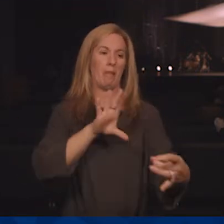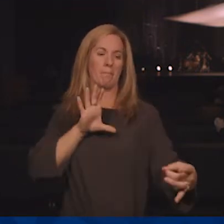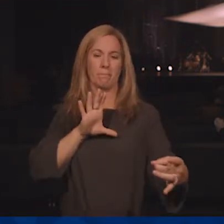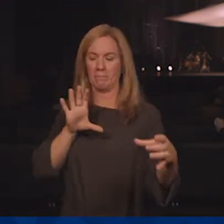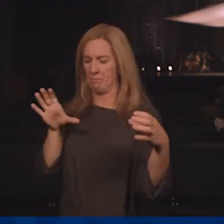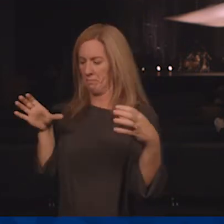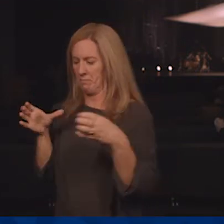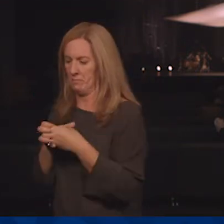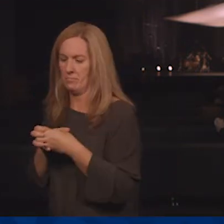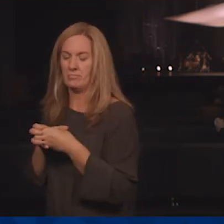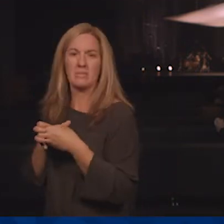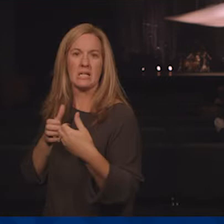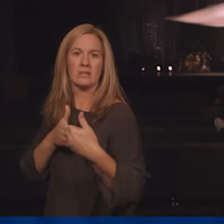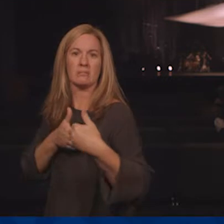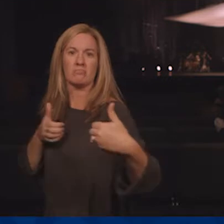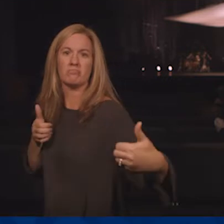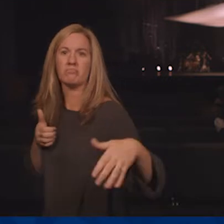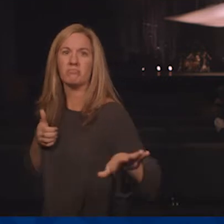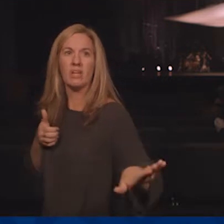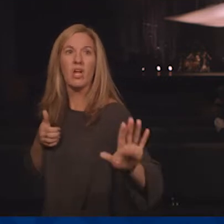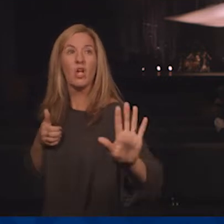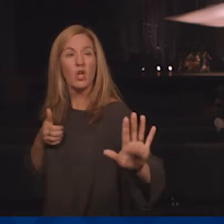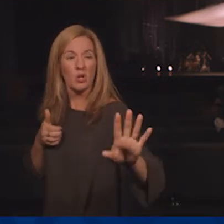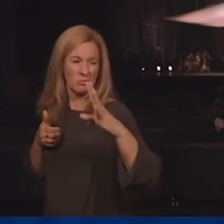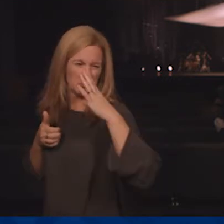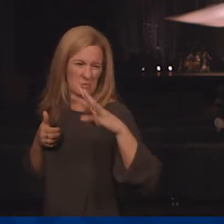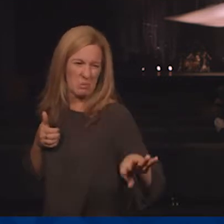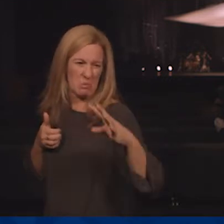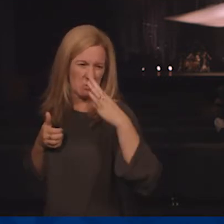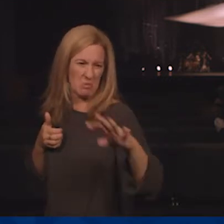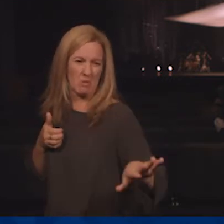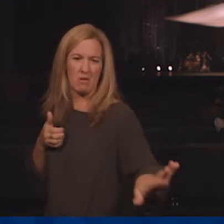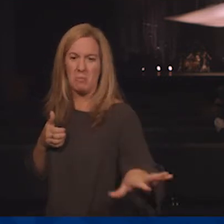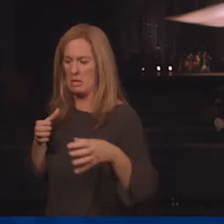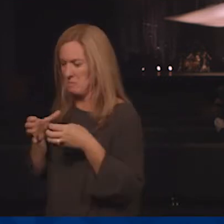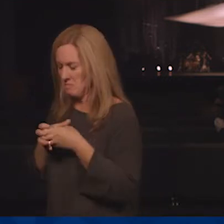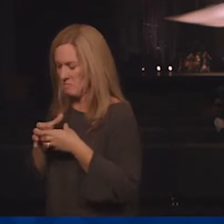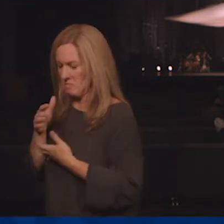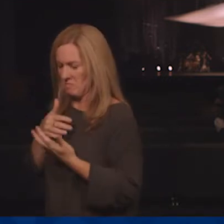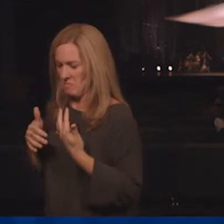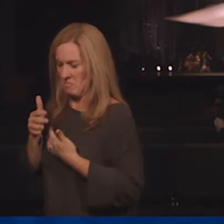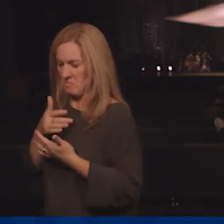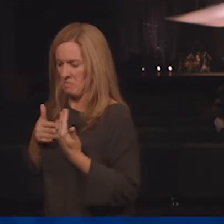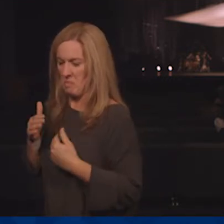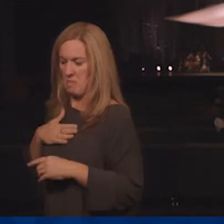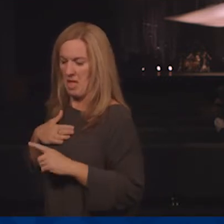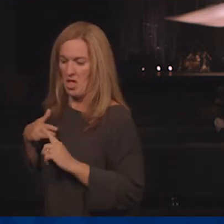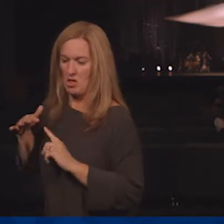and you say, it's going to be my way, and I'm just going to ignore everybody over here. But then the words of this little light of